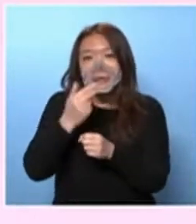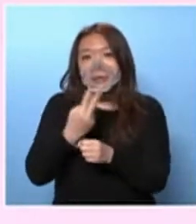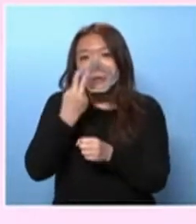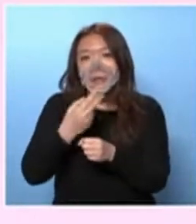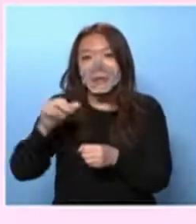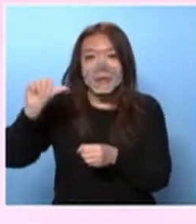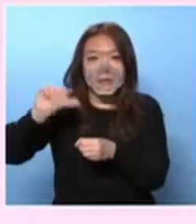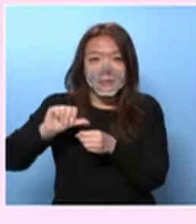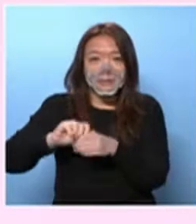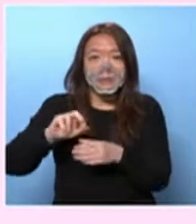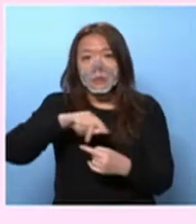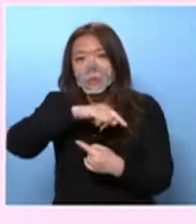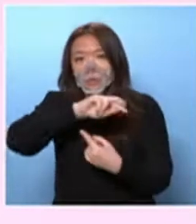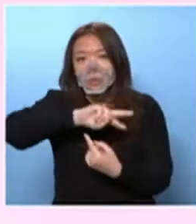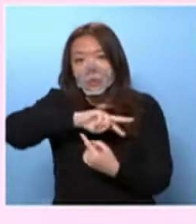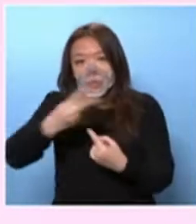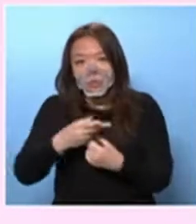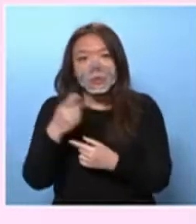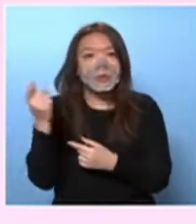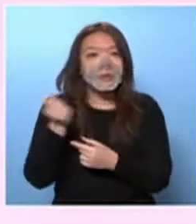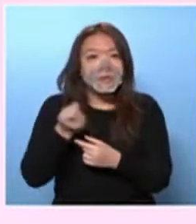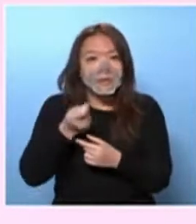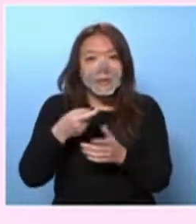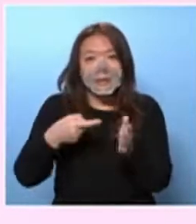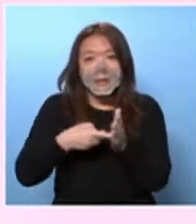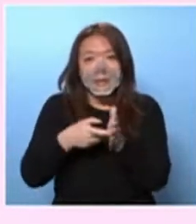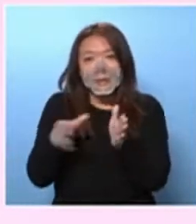stations into quick charging stations